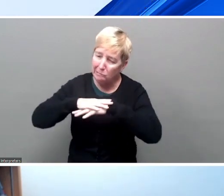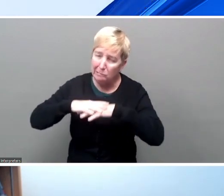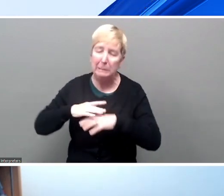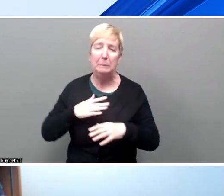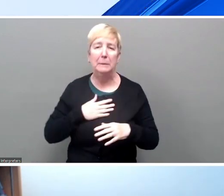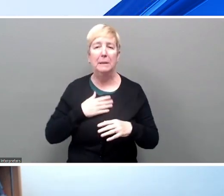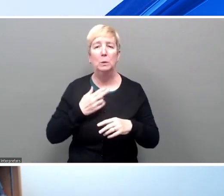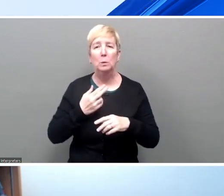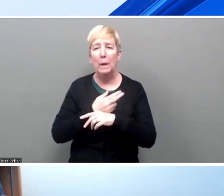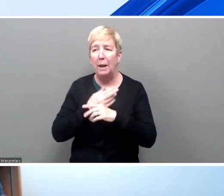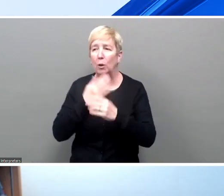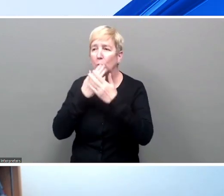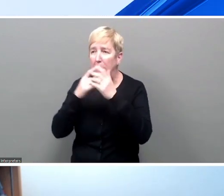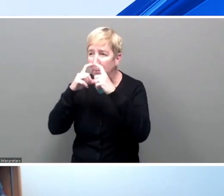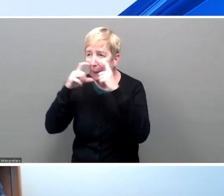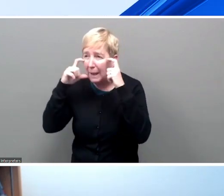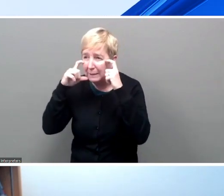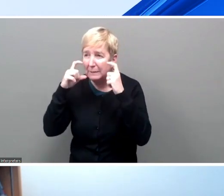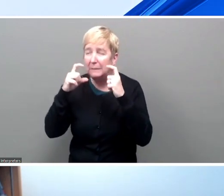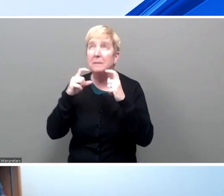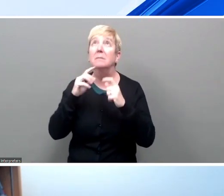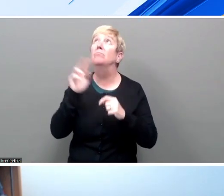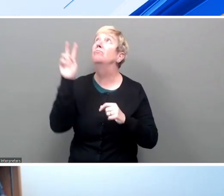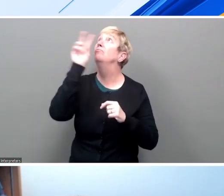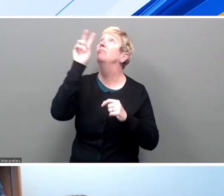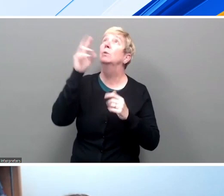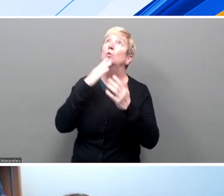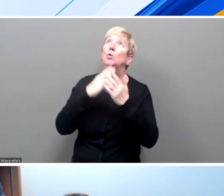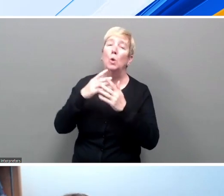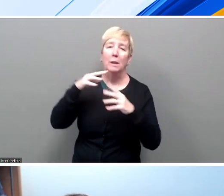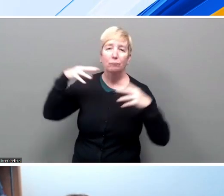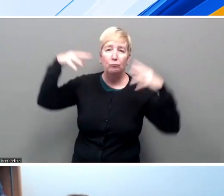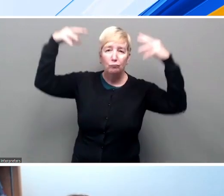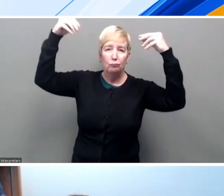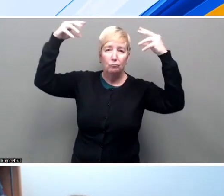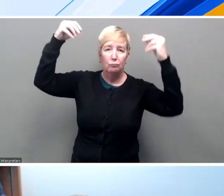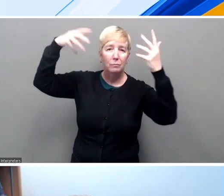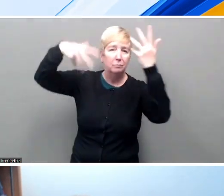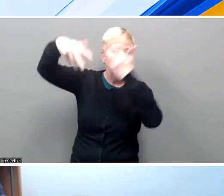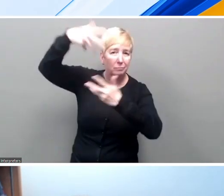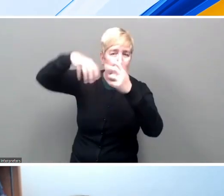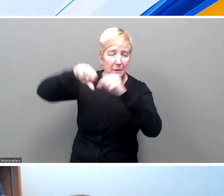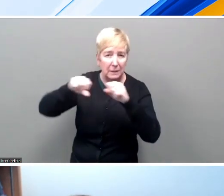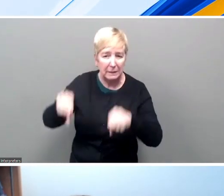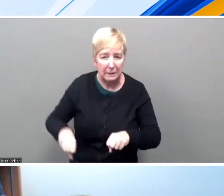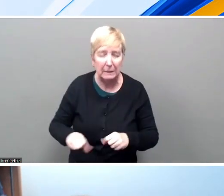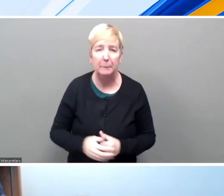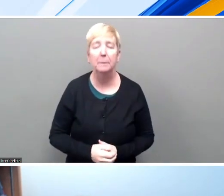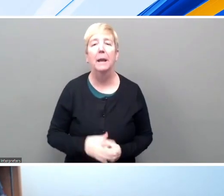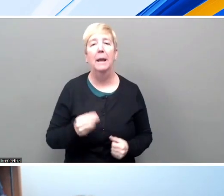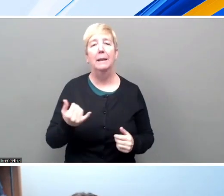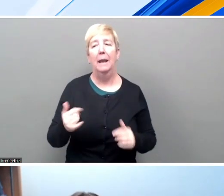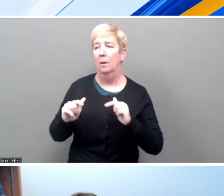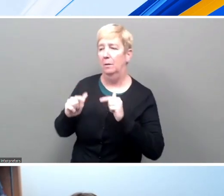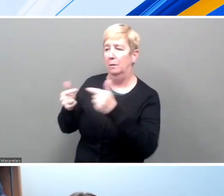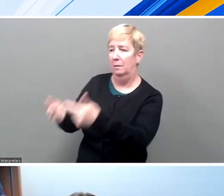mask, and seek out testing, as we've already mentioned. And let me turn that over to